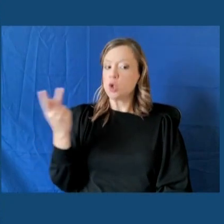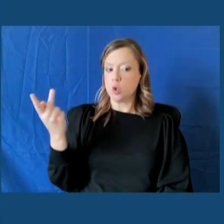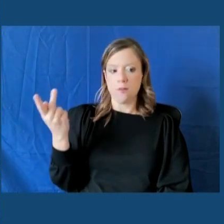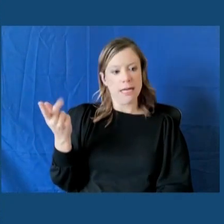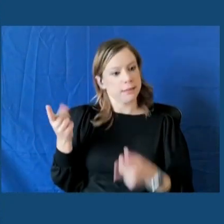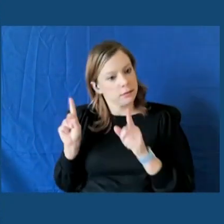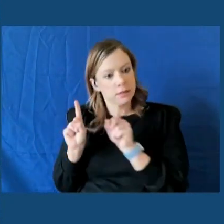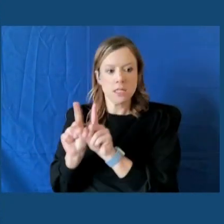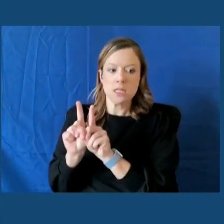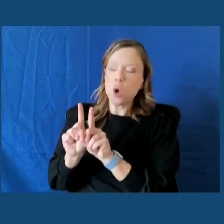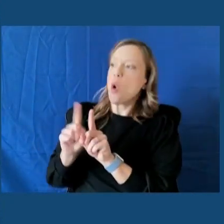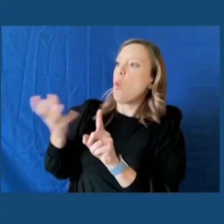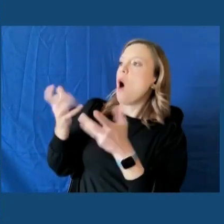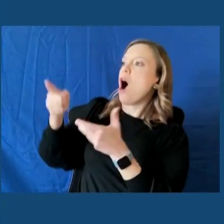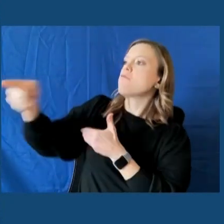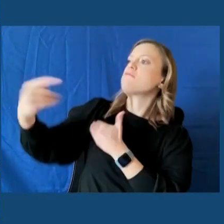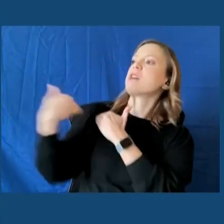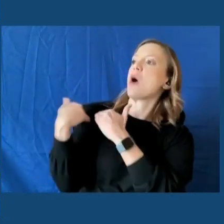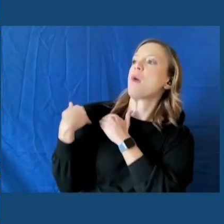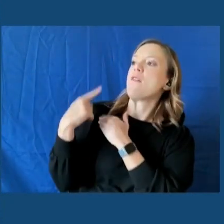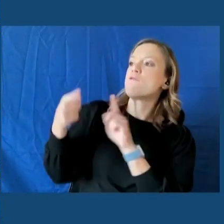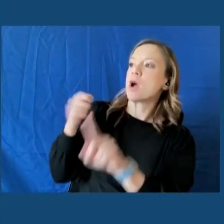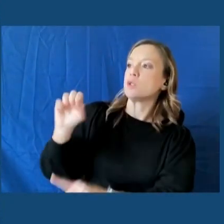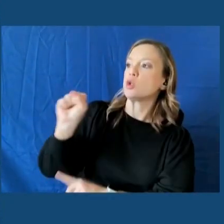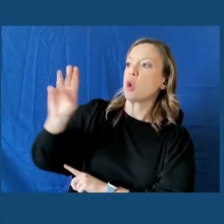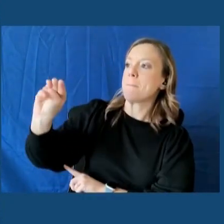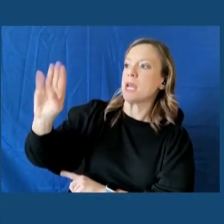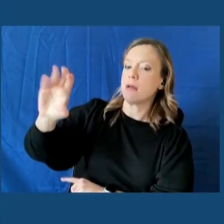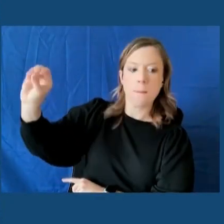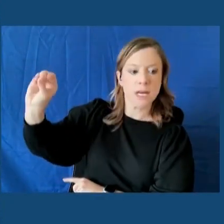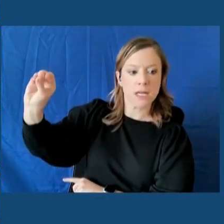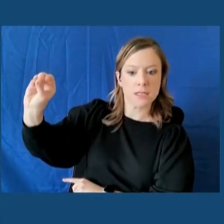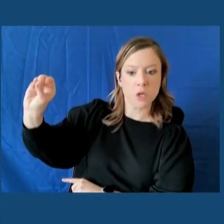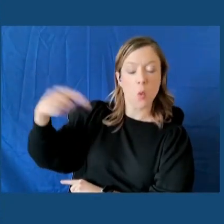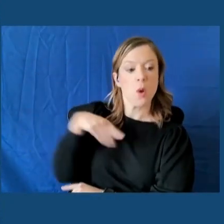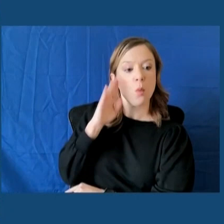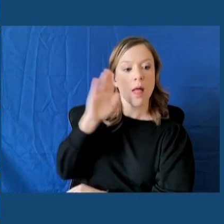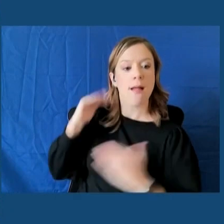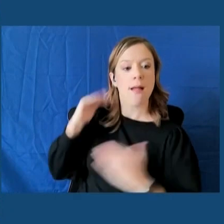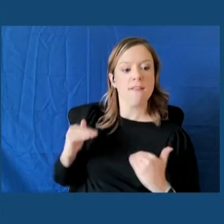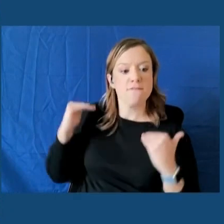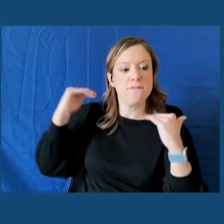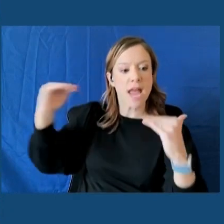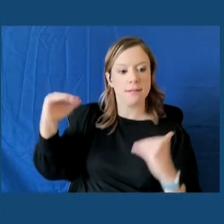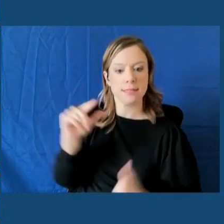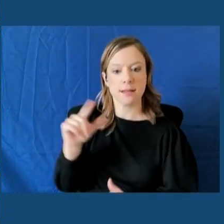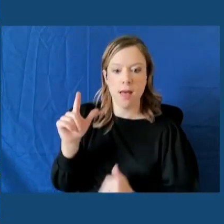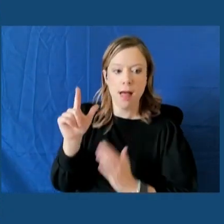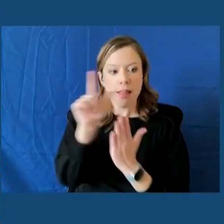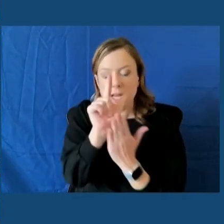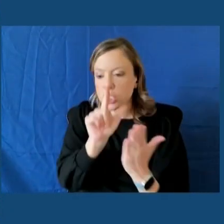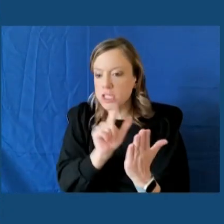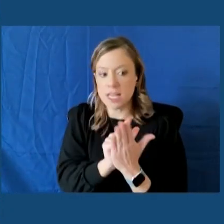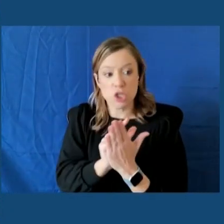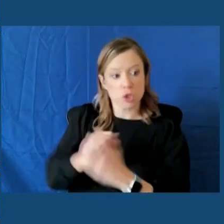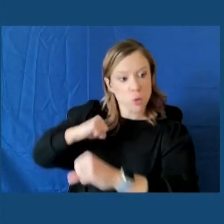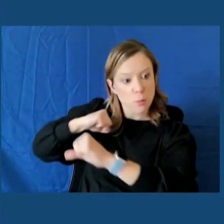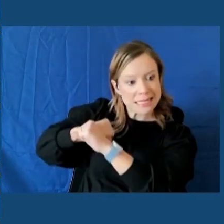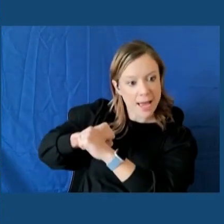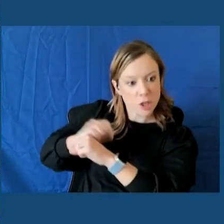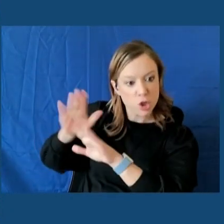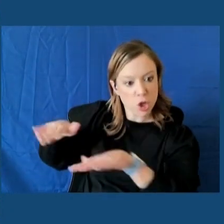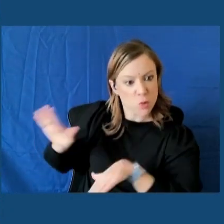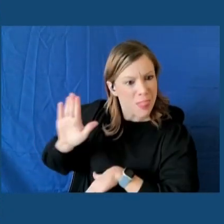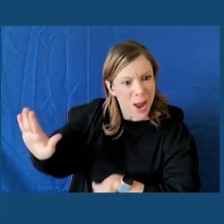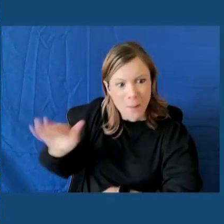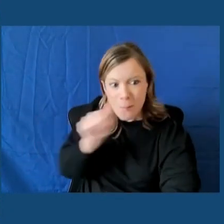media companies. We'll advance legislation to protect children's privacy and regulate the algorithms that target